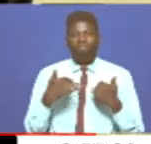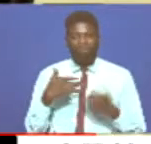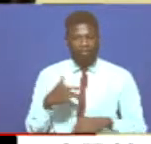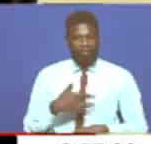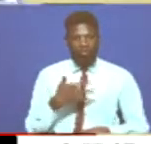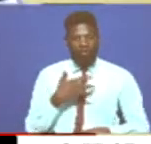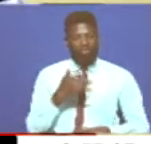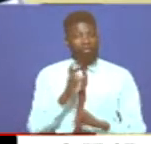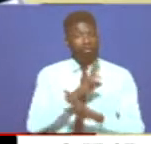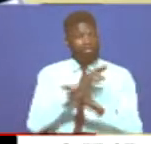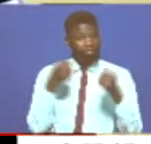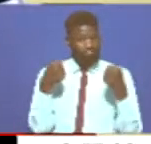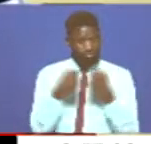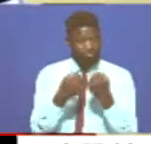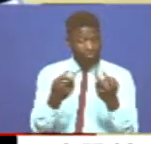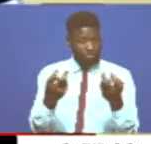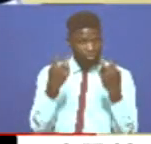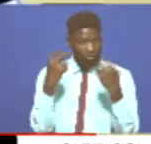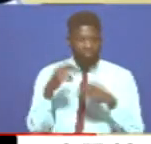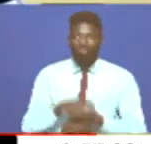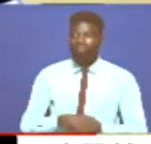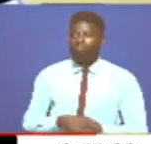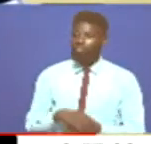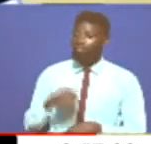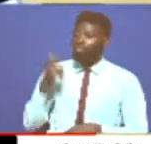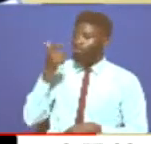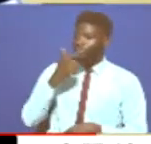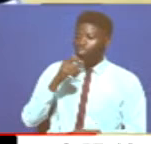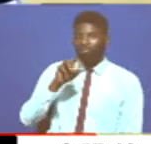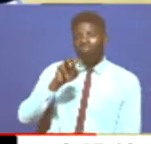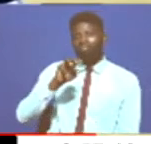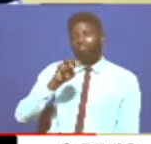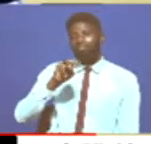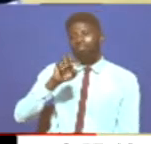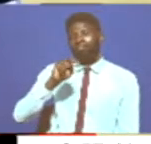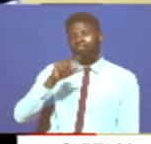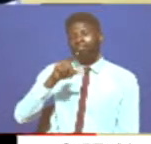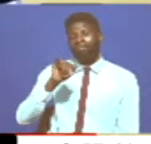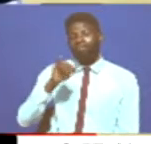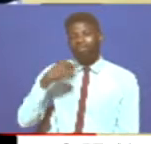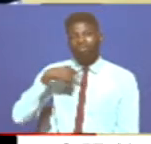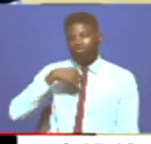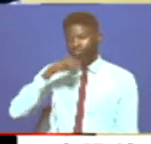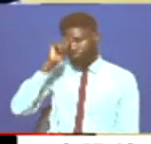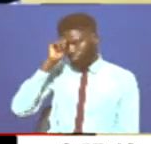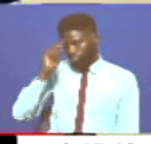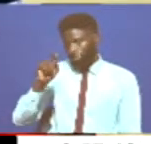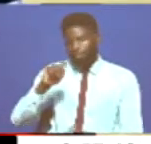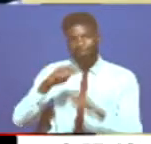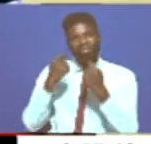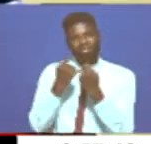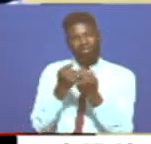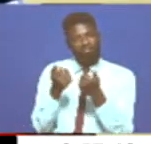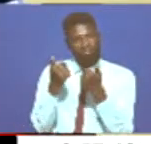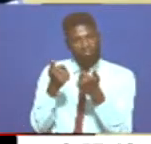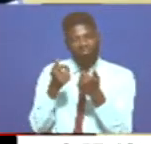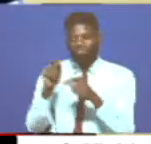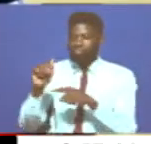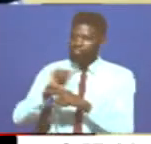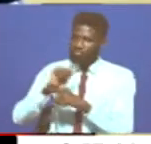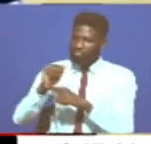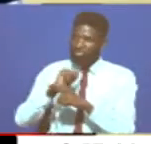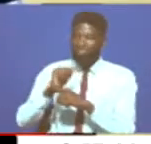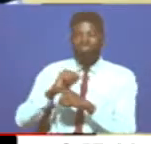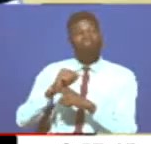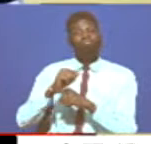Watch this space. Oilers tuna respect the nini team poa wame train wamecheza game smart wako na